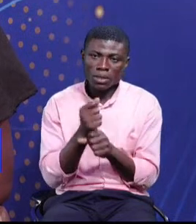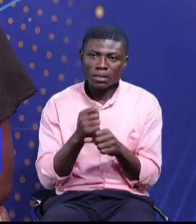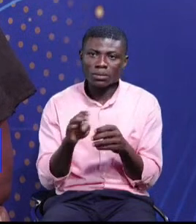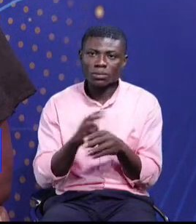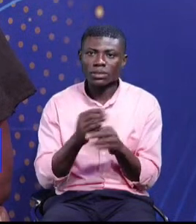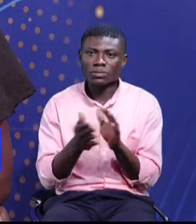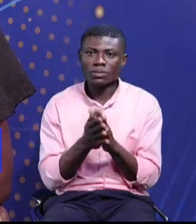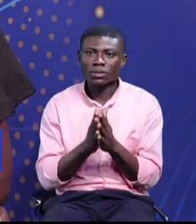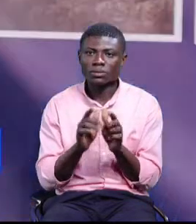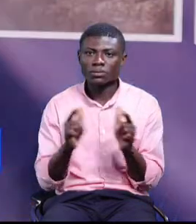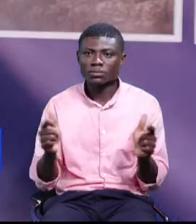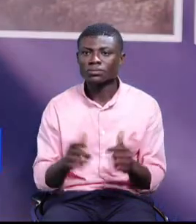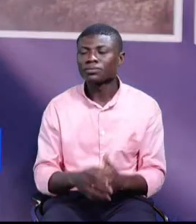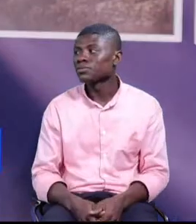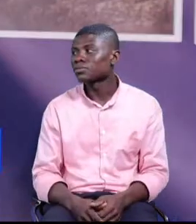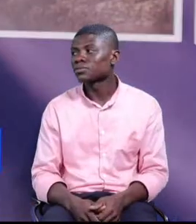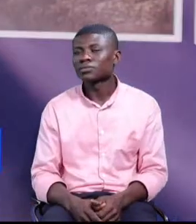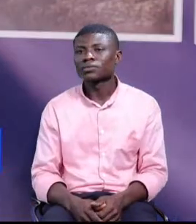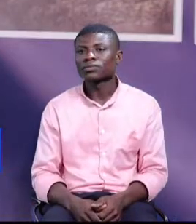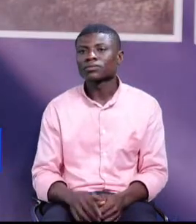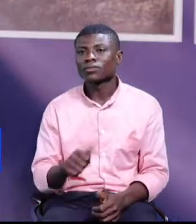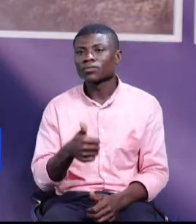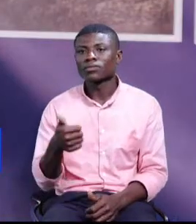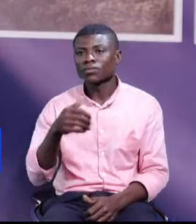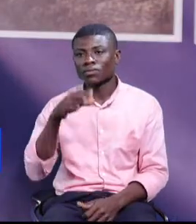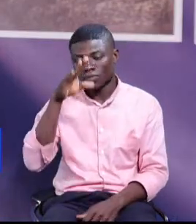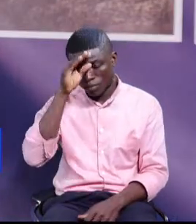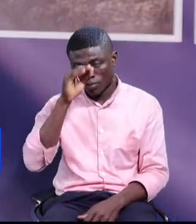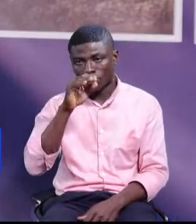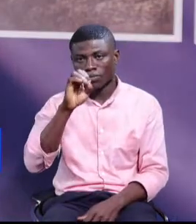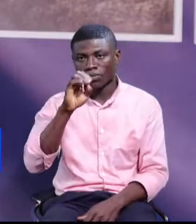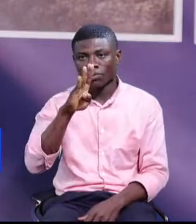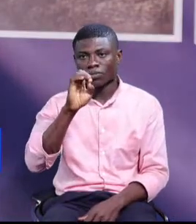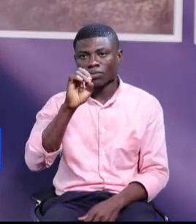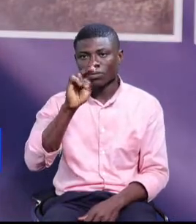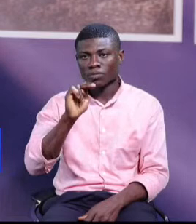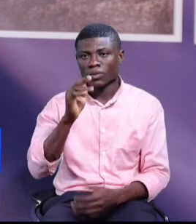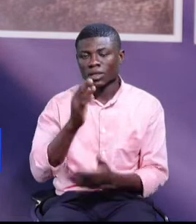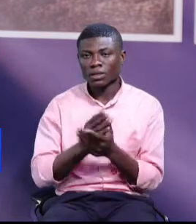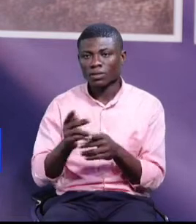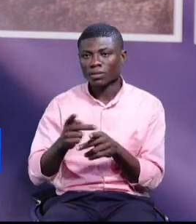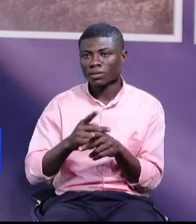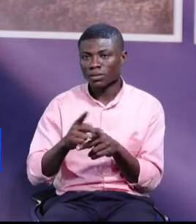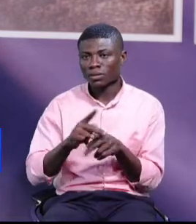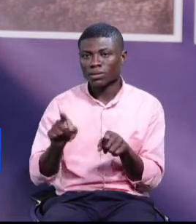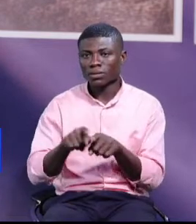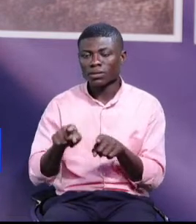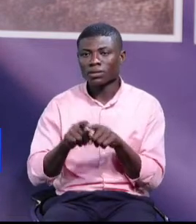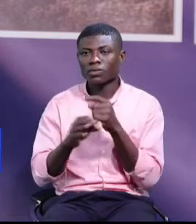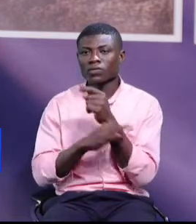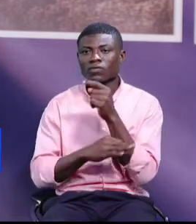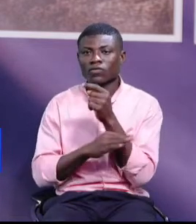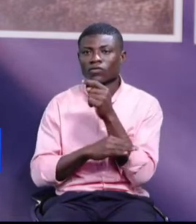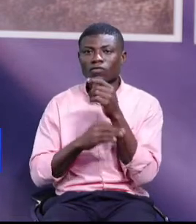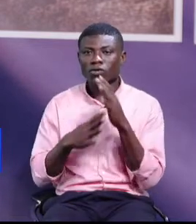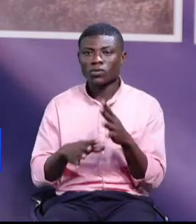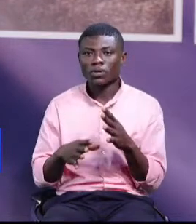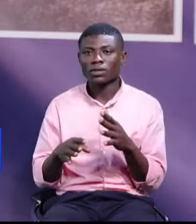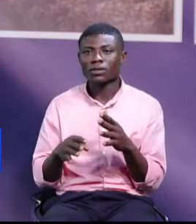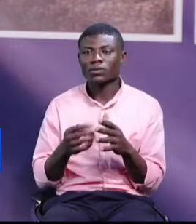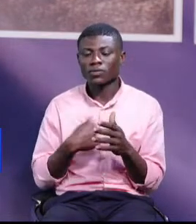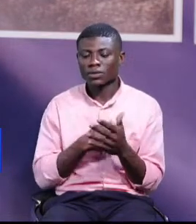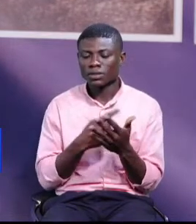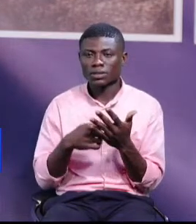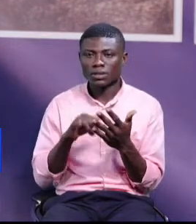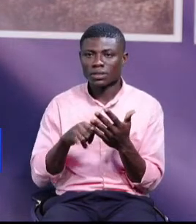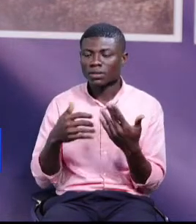So Eben, what are some of the practical challenges you're facing as a foreign business investor? I think we've discussed